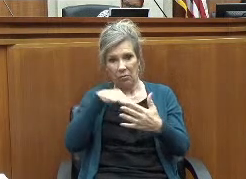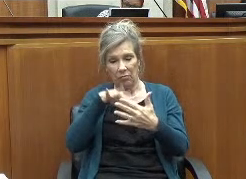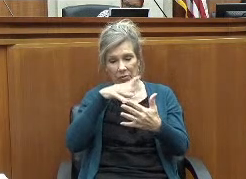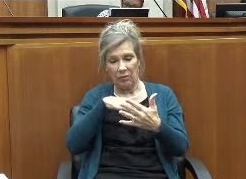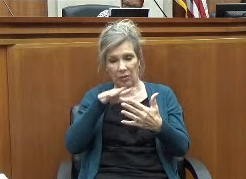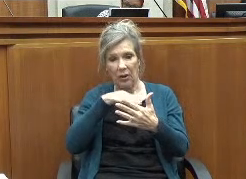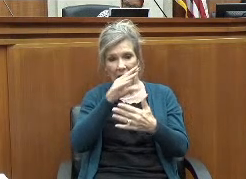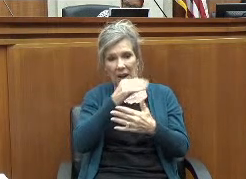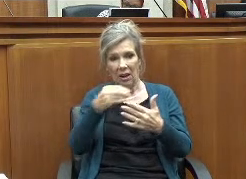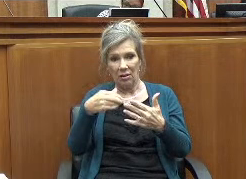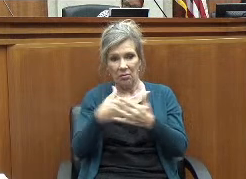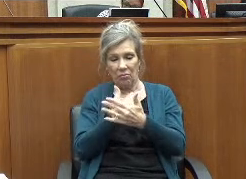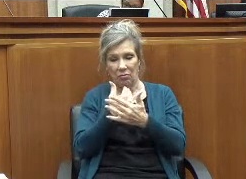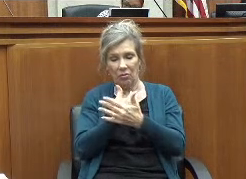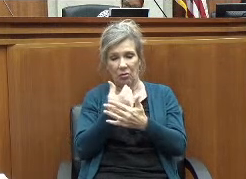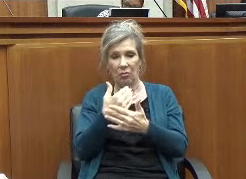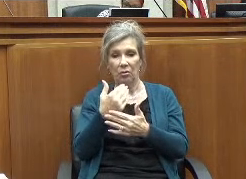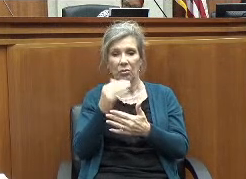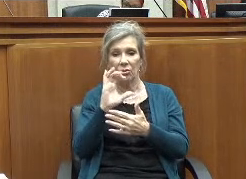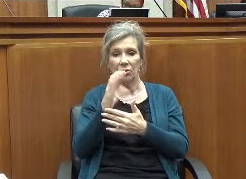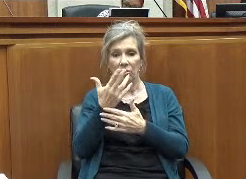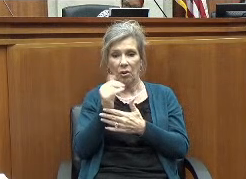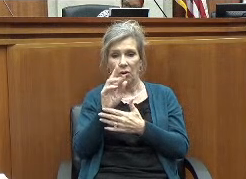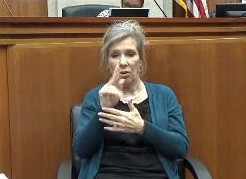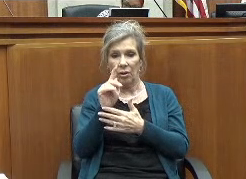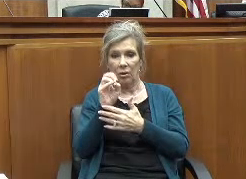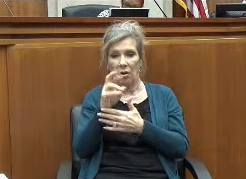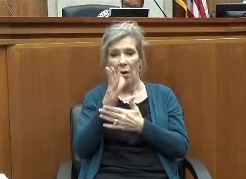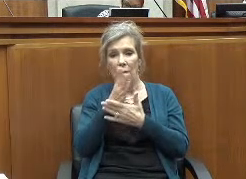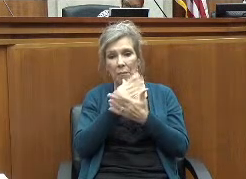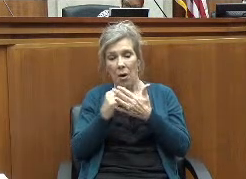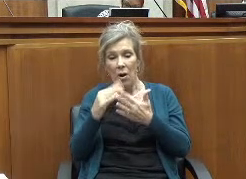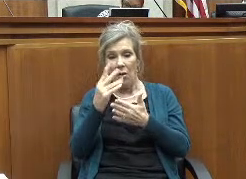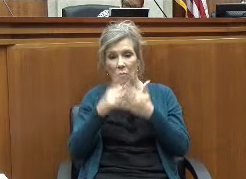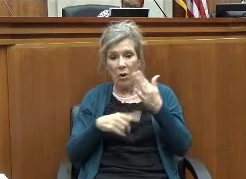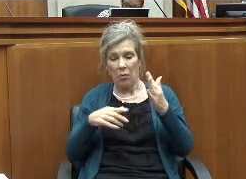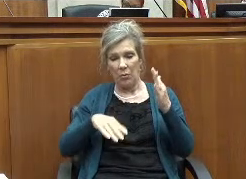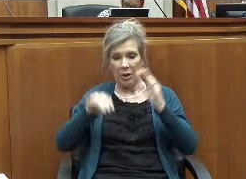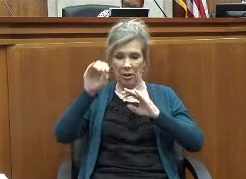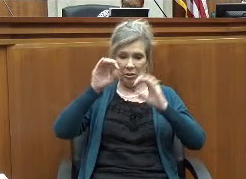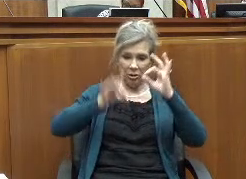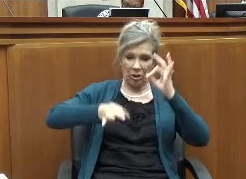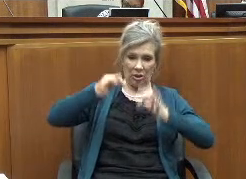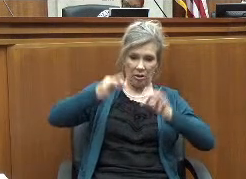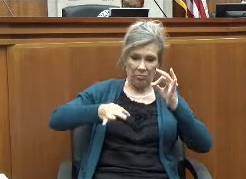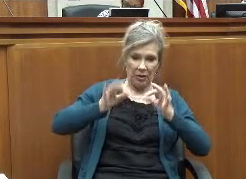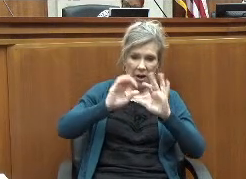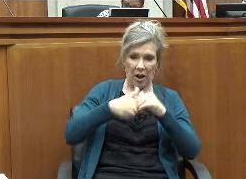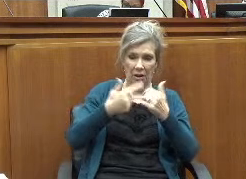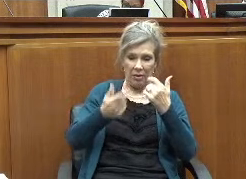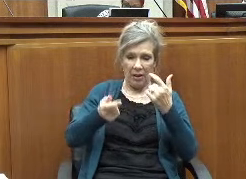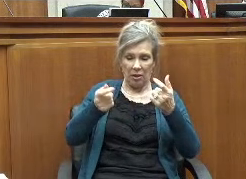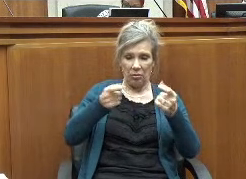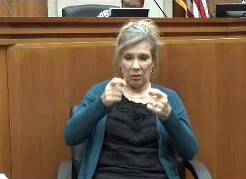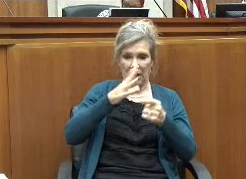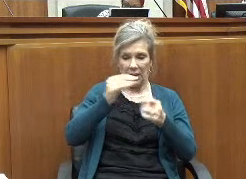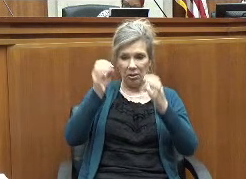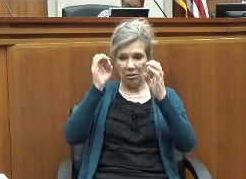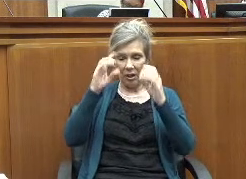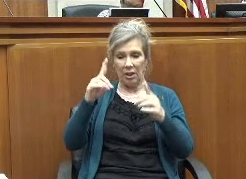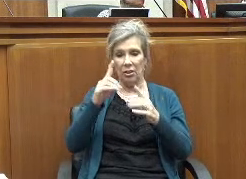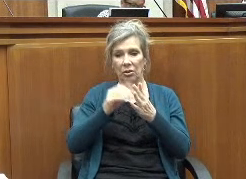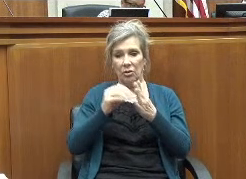of their charters, right, part of what we assess them on is how they treat and educate students